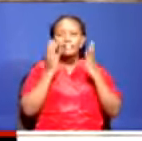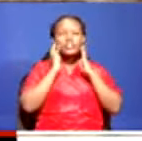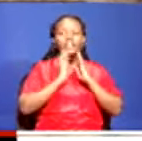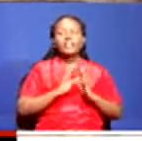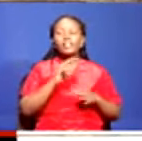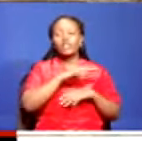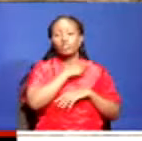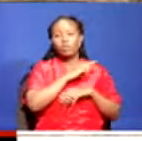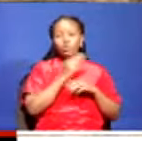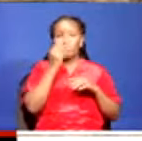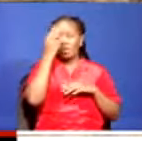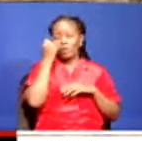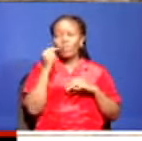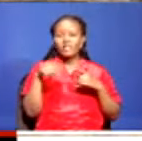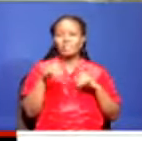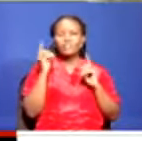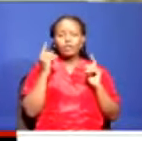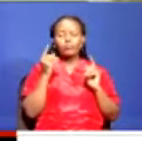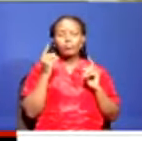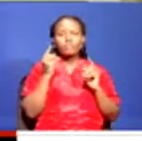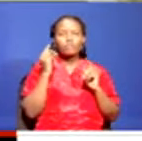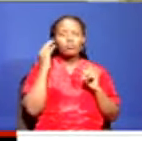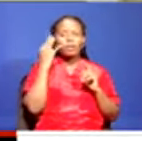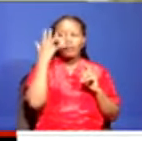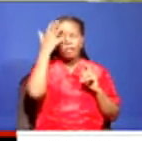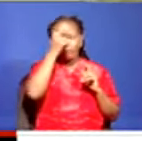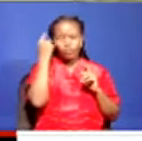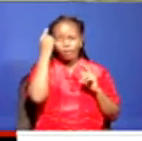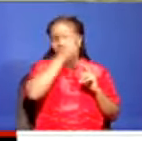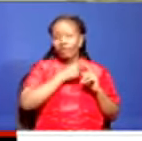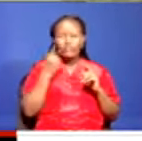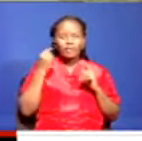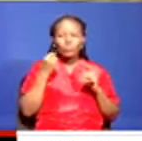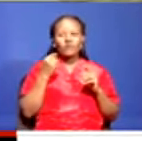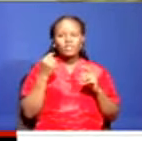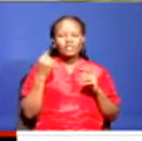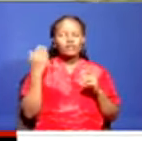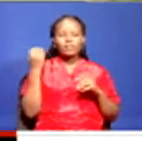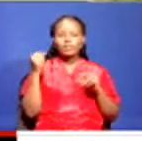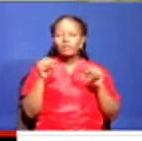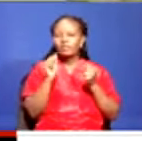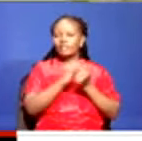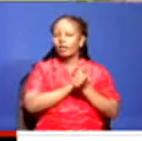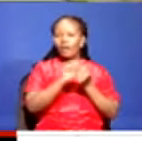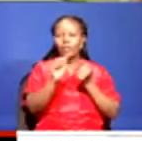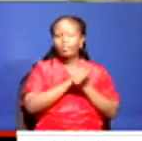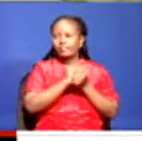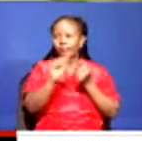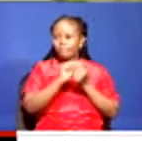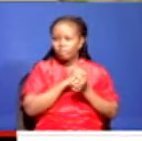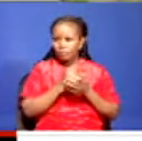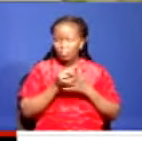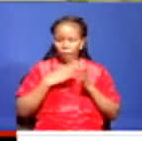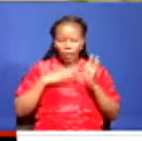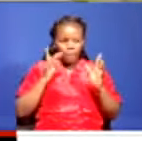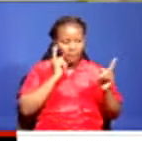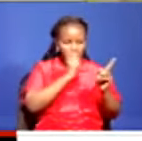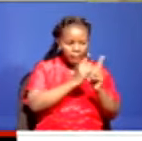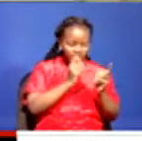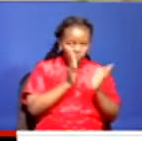after his face was severely damaged. Nilikutana na kijana akipika ndulu pale